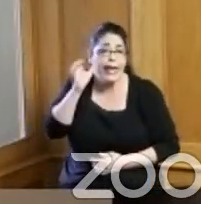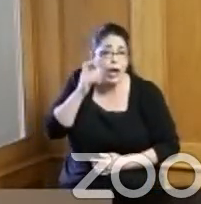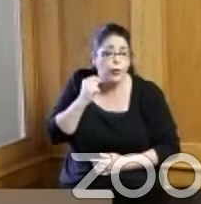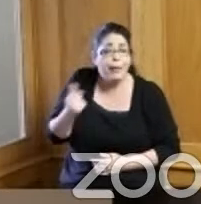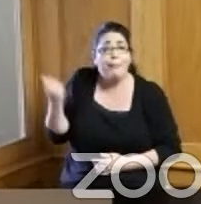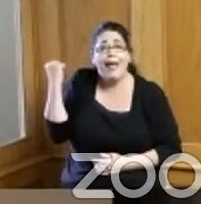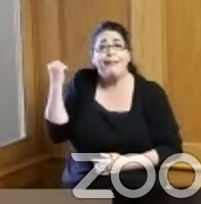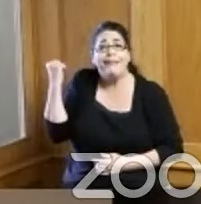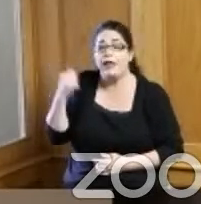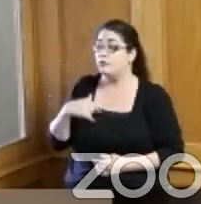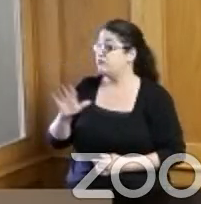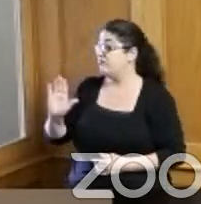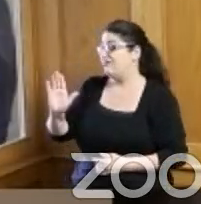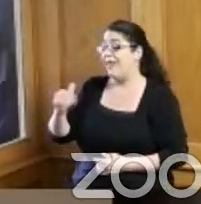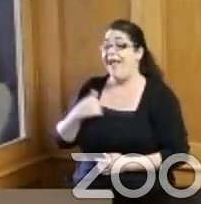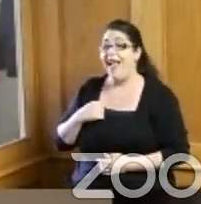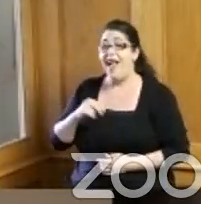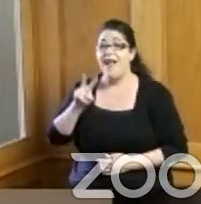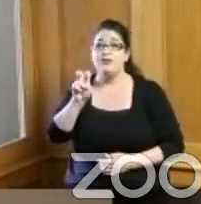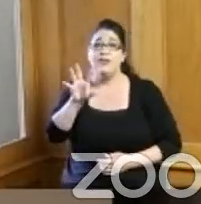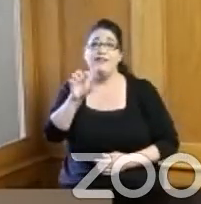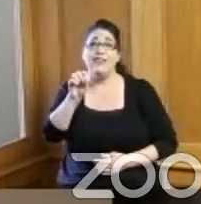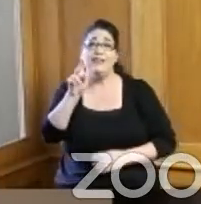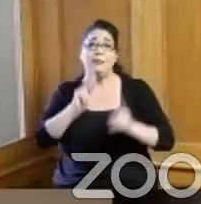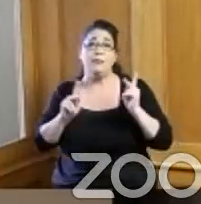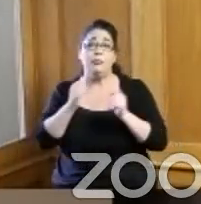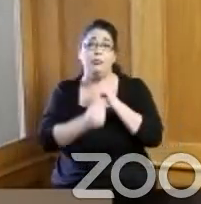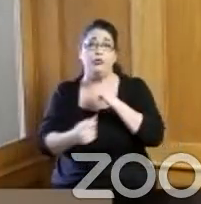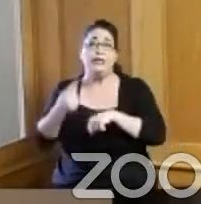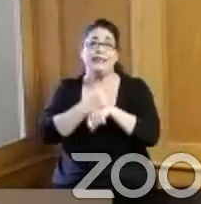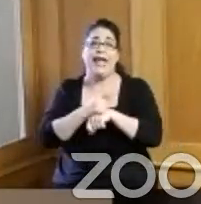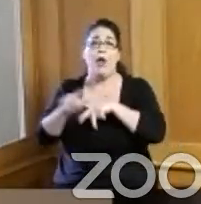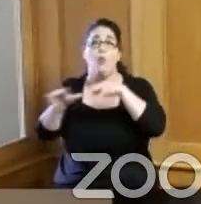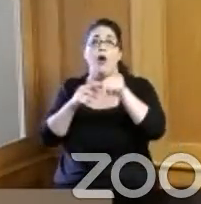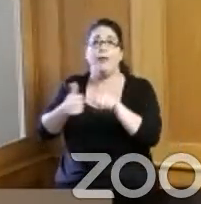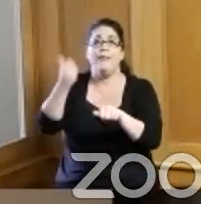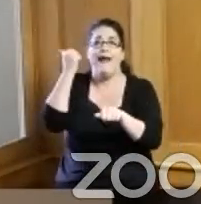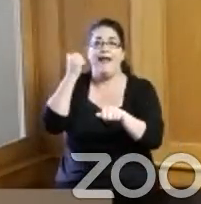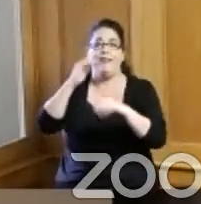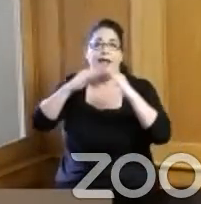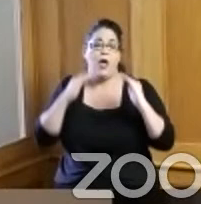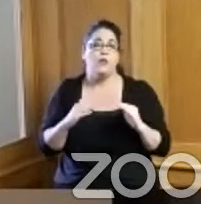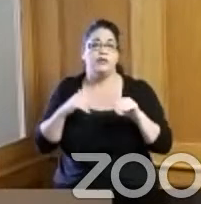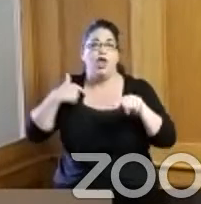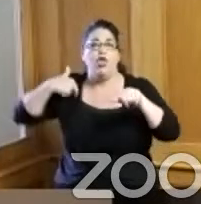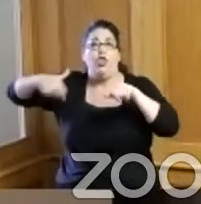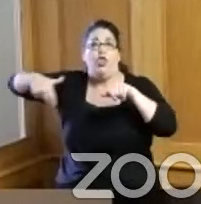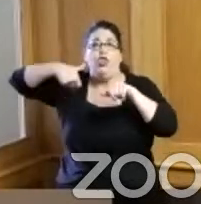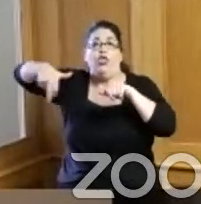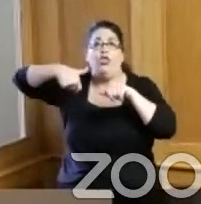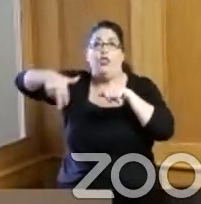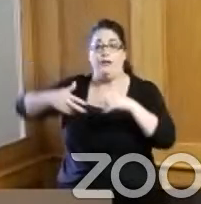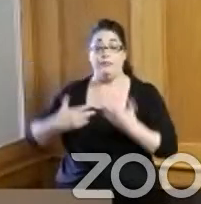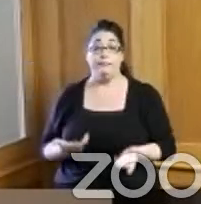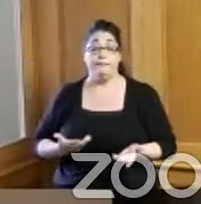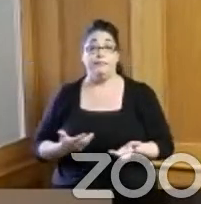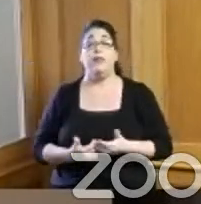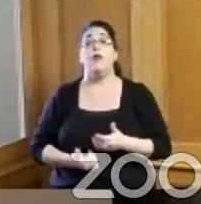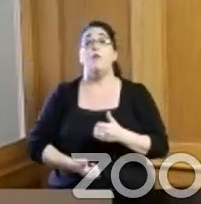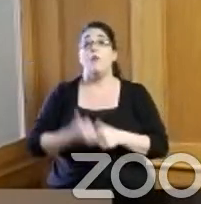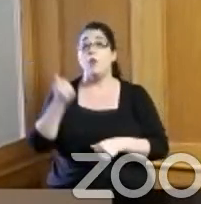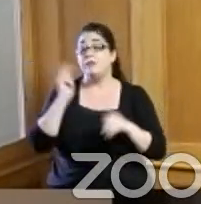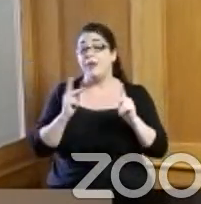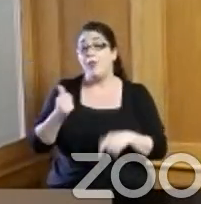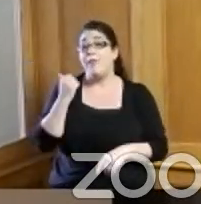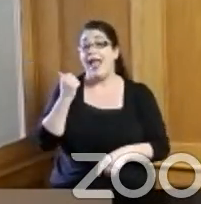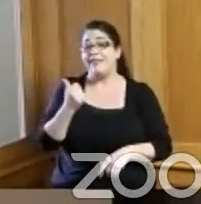But now I have about 250 people per day walking behind our house. Now, the majority of the people back there, they'll